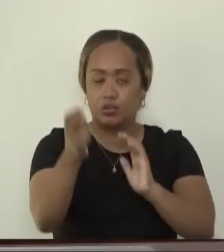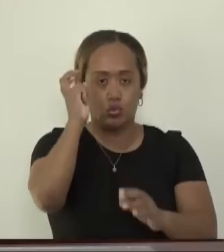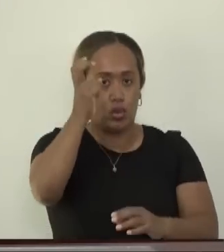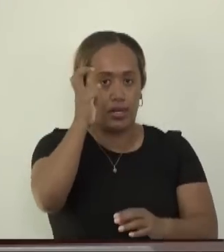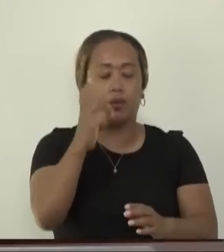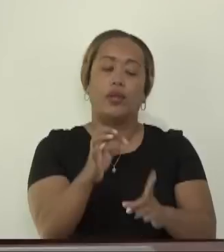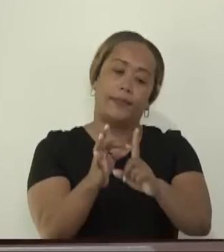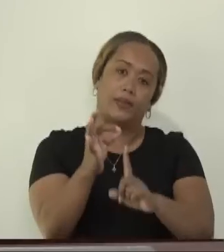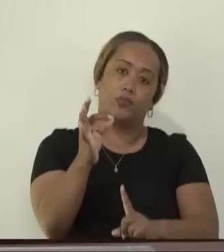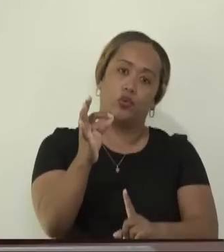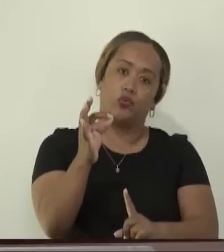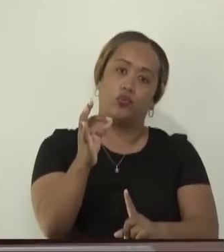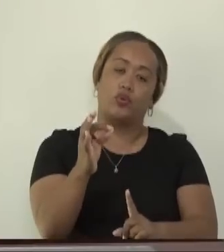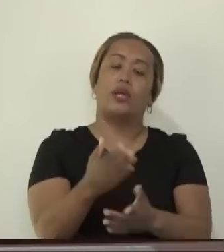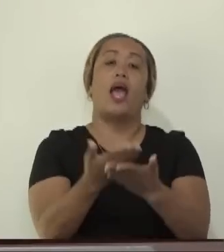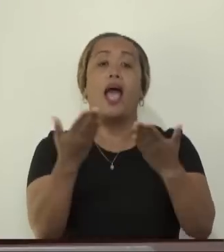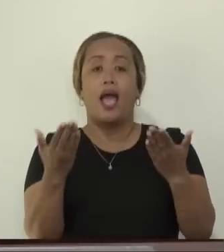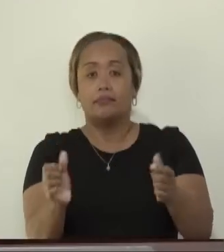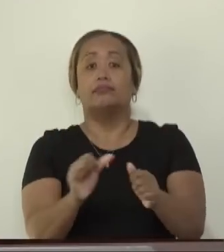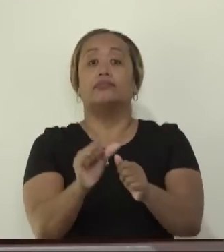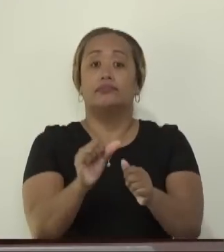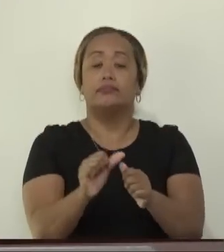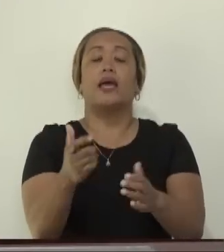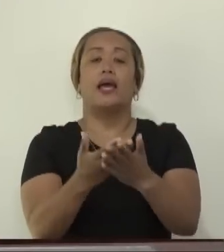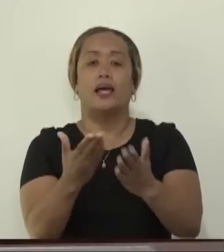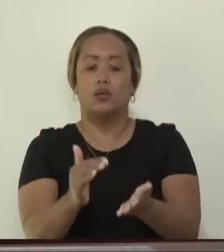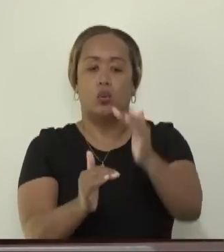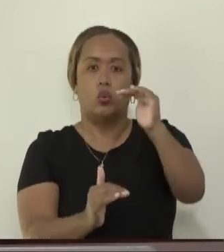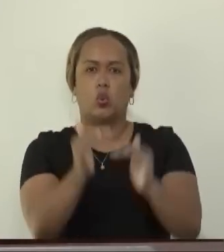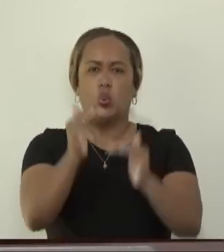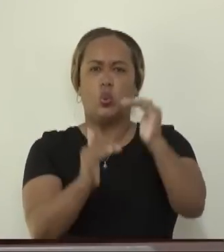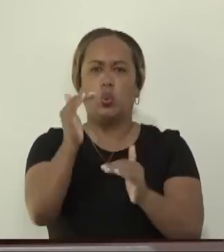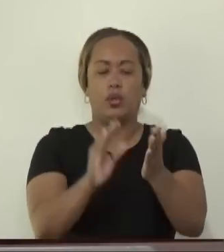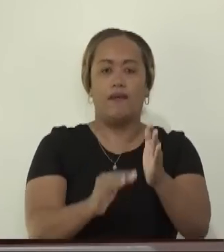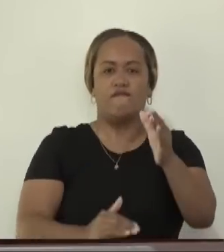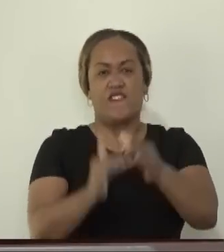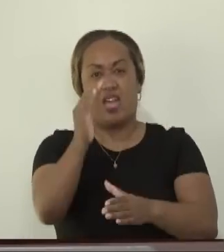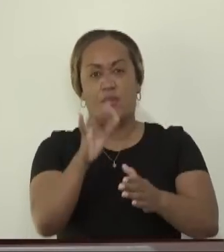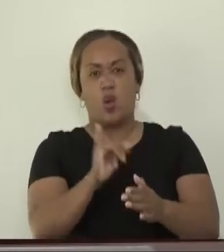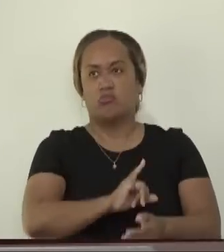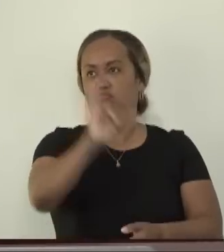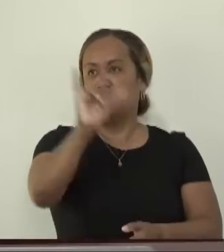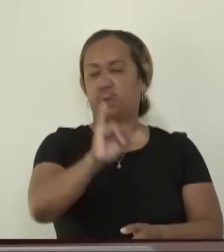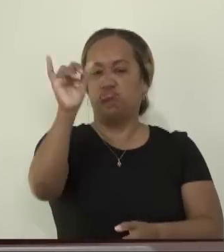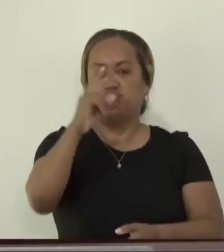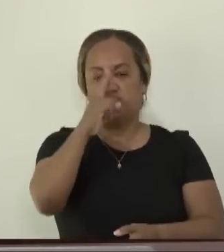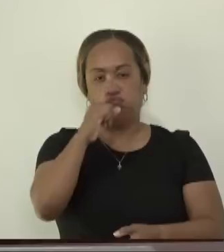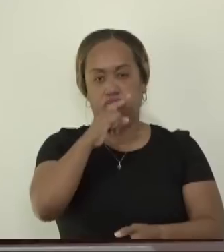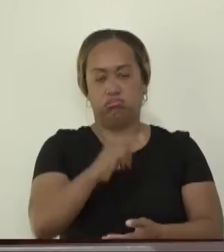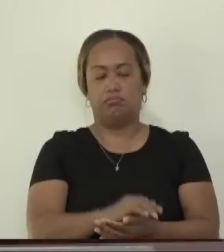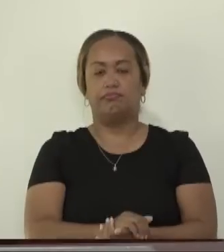will be improved significantly to fill the gaps that exist due to migration of our